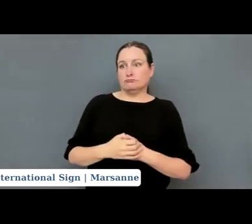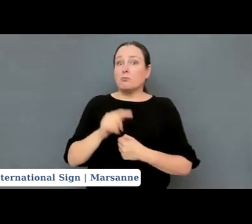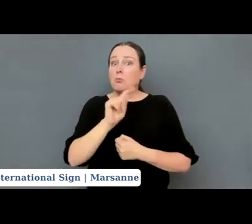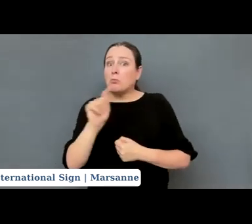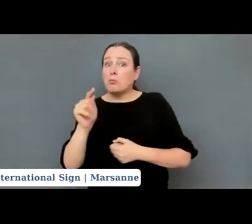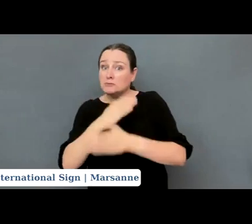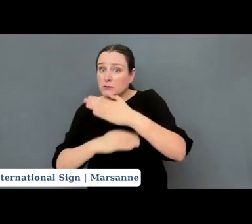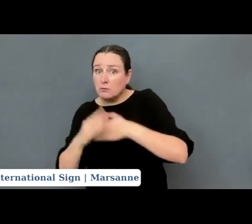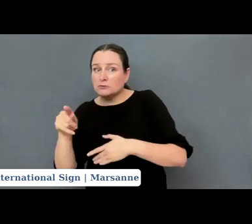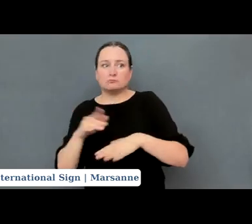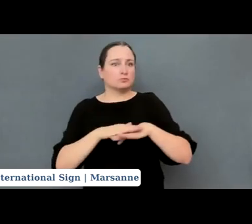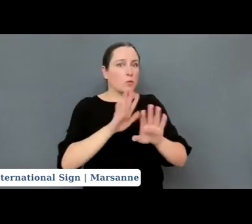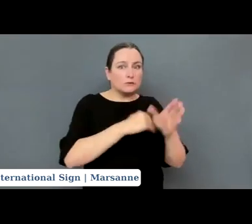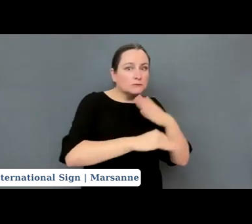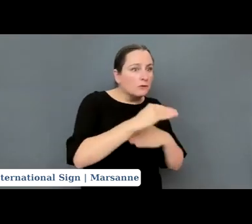non-beneficiaries,